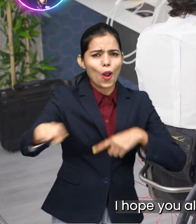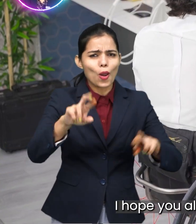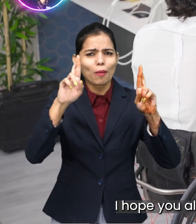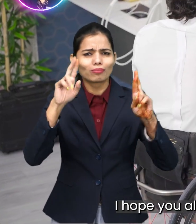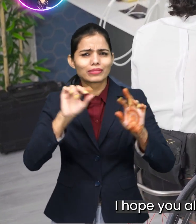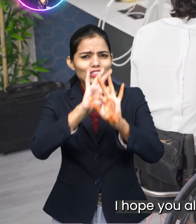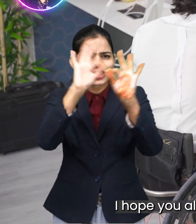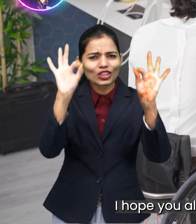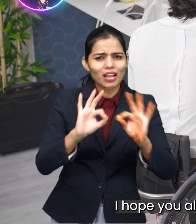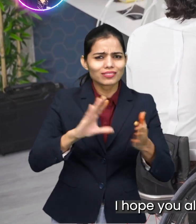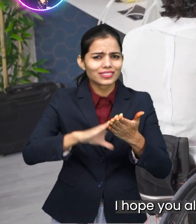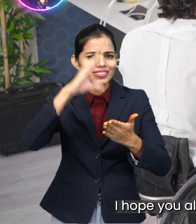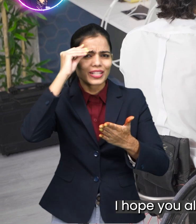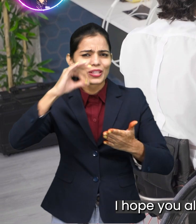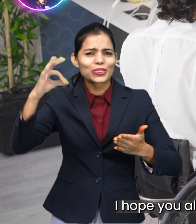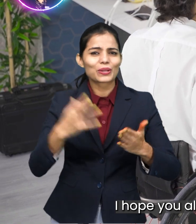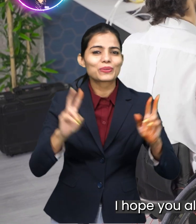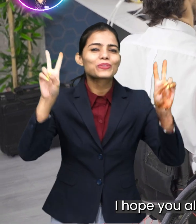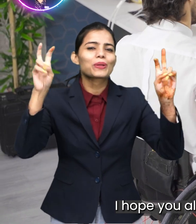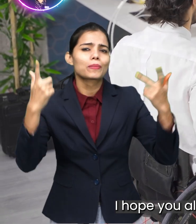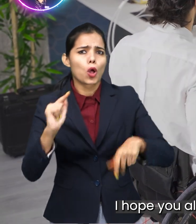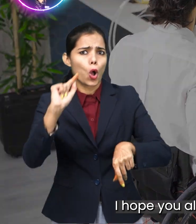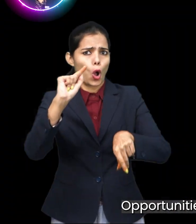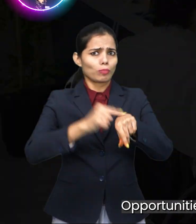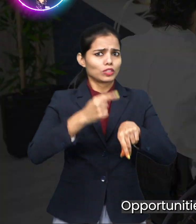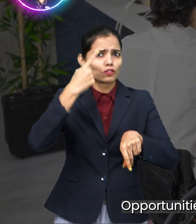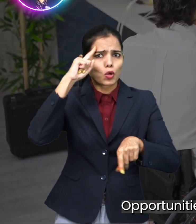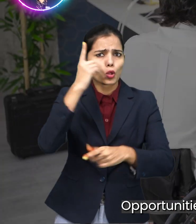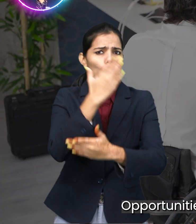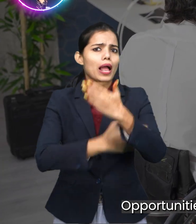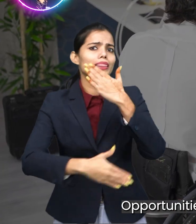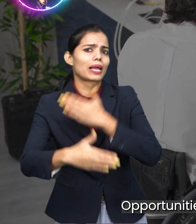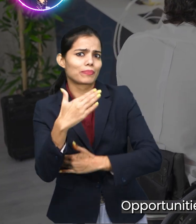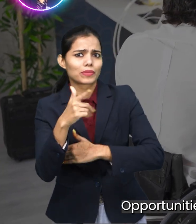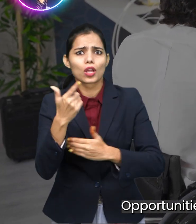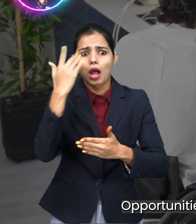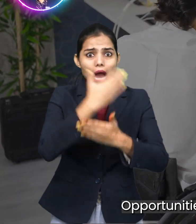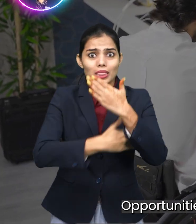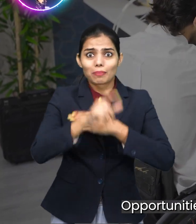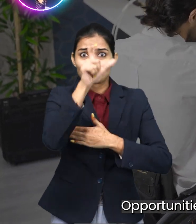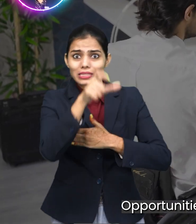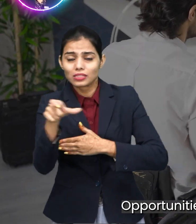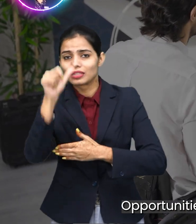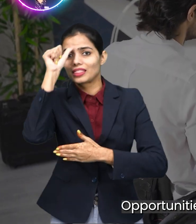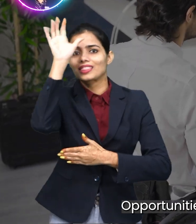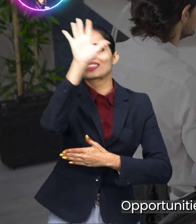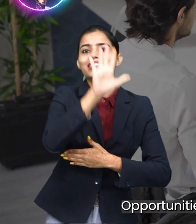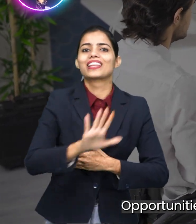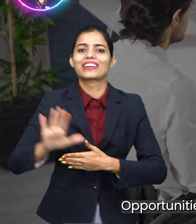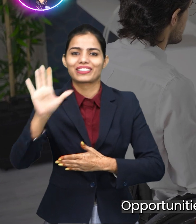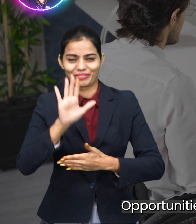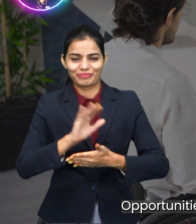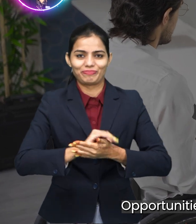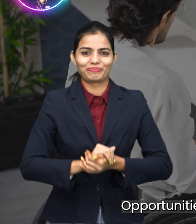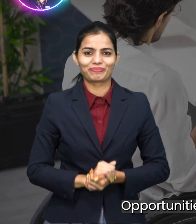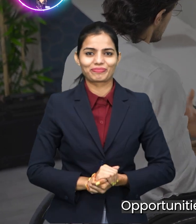I hope you all are ready to learn a new topic, opportunities for differently abled in India.